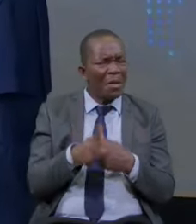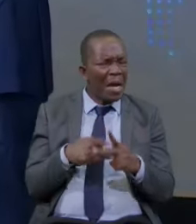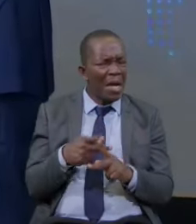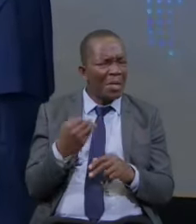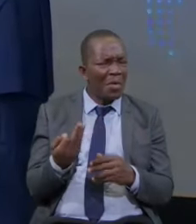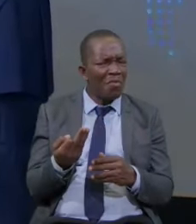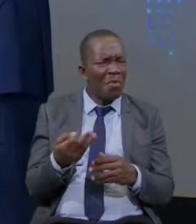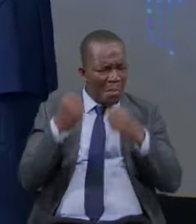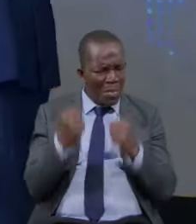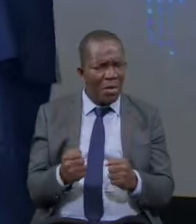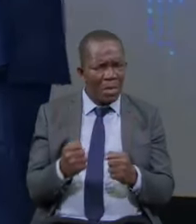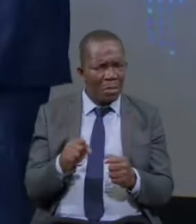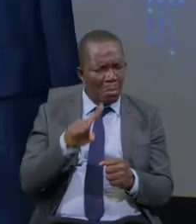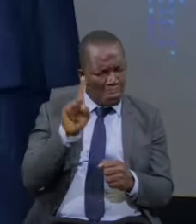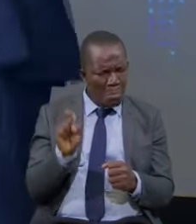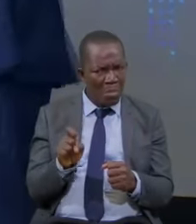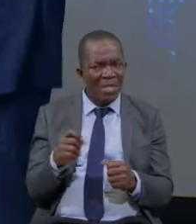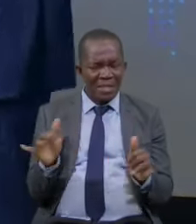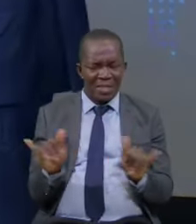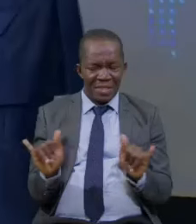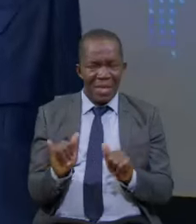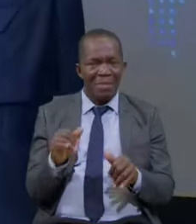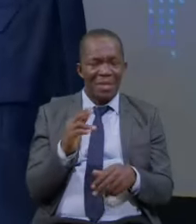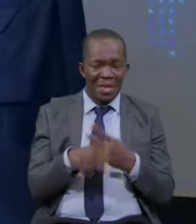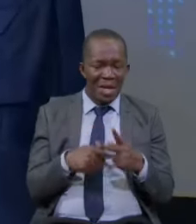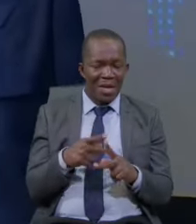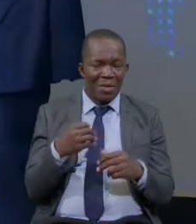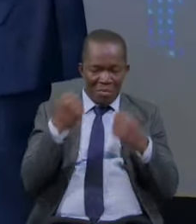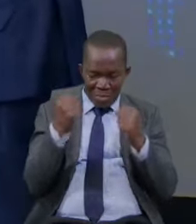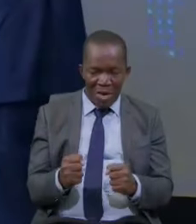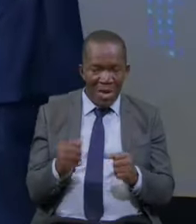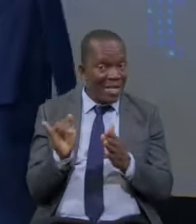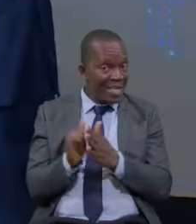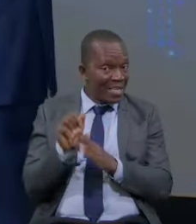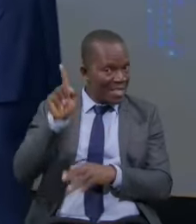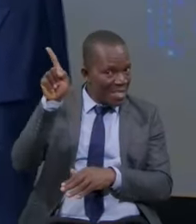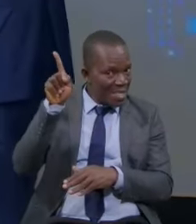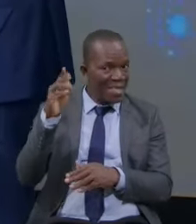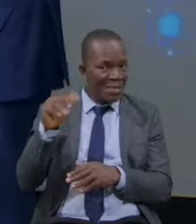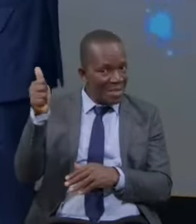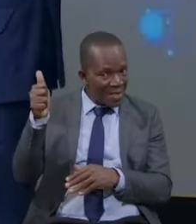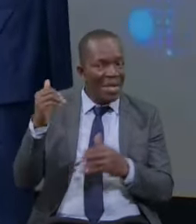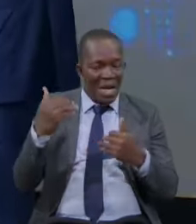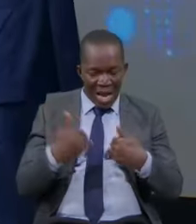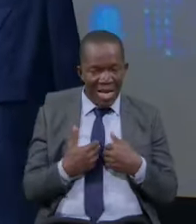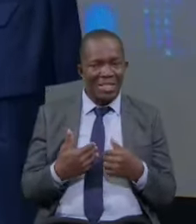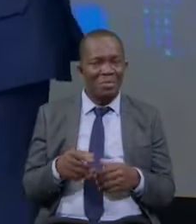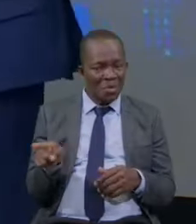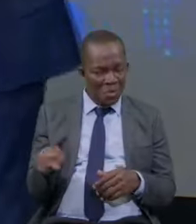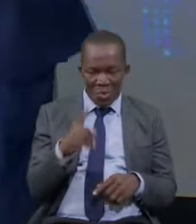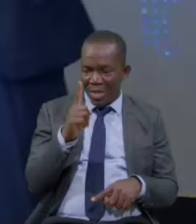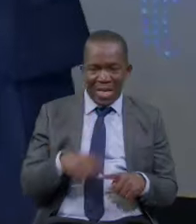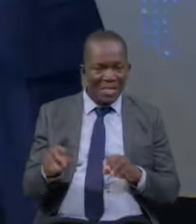them. You couldn't give anything less than what you have, and you can't give anything higher than what you have.